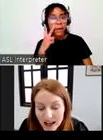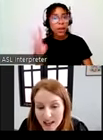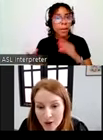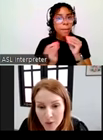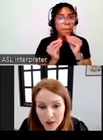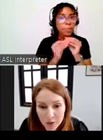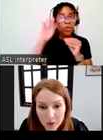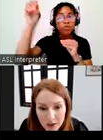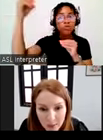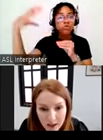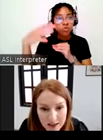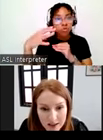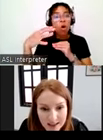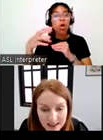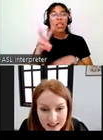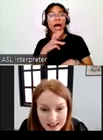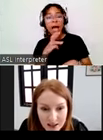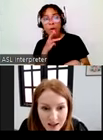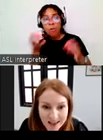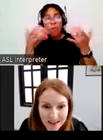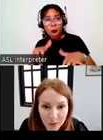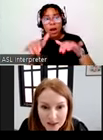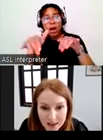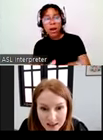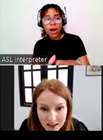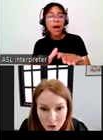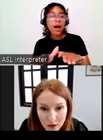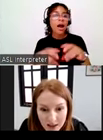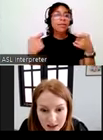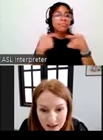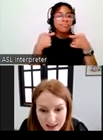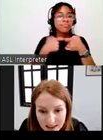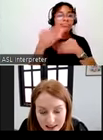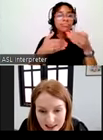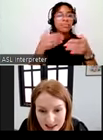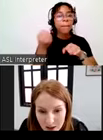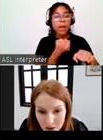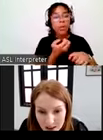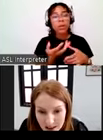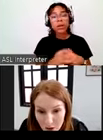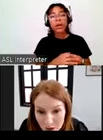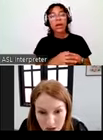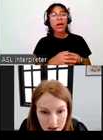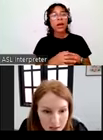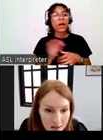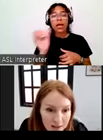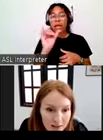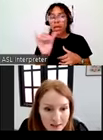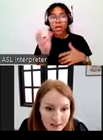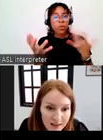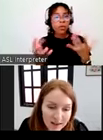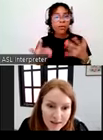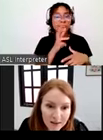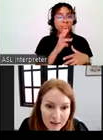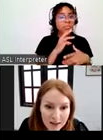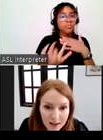Solar, hydro, wind, rooftop large there in the center. I see words like distributed, decentralized, ocean,